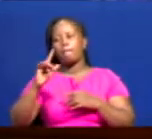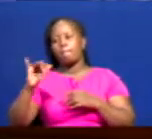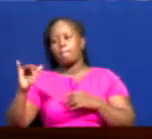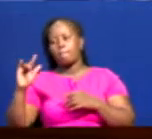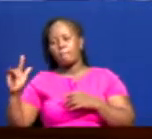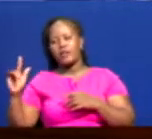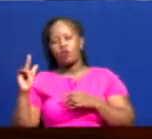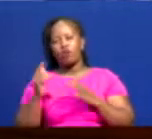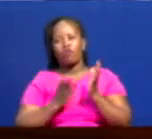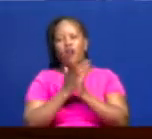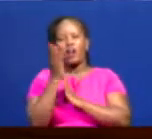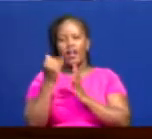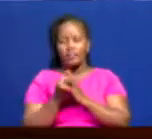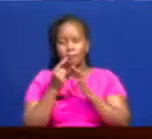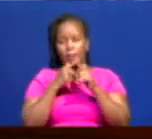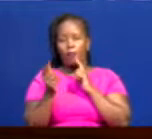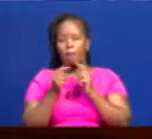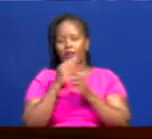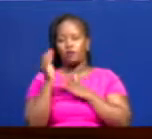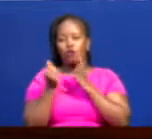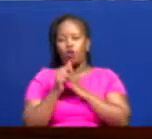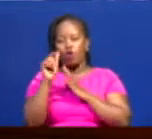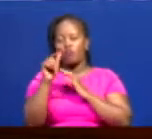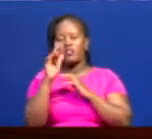Taxation affects property rights.